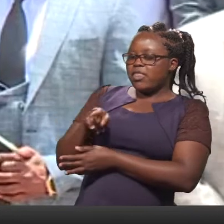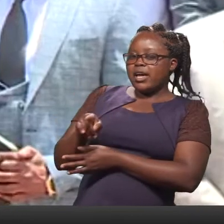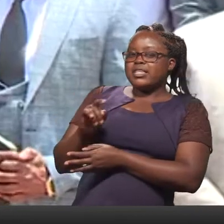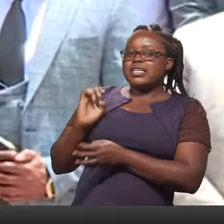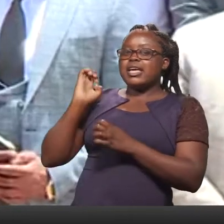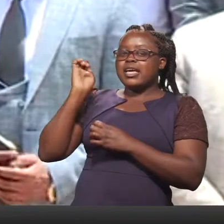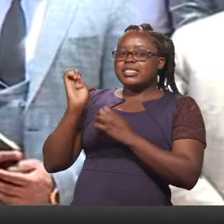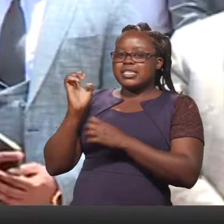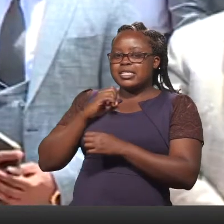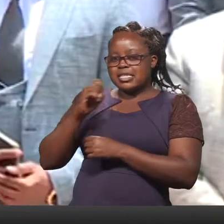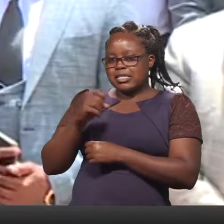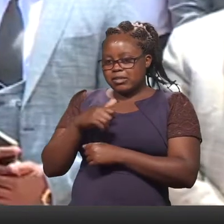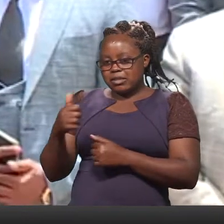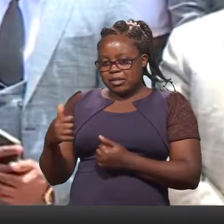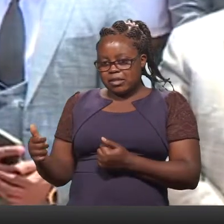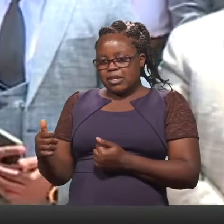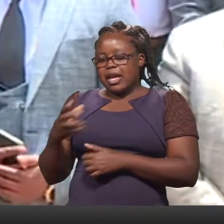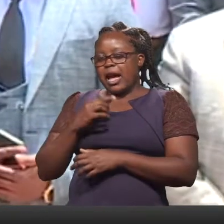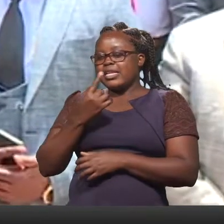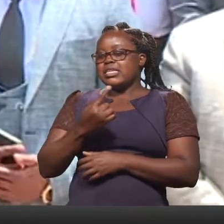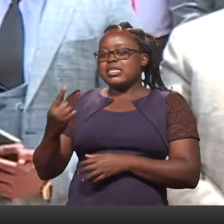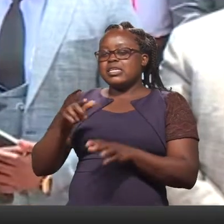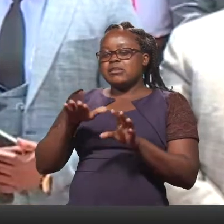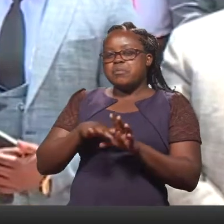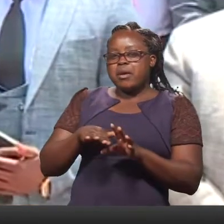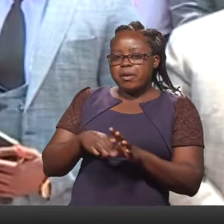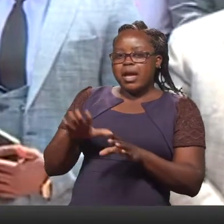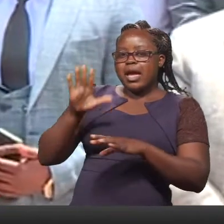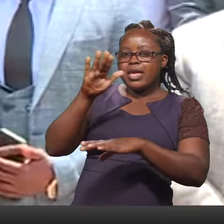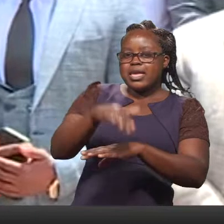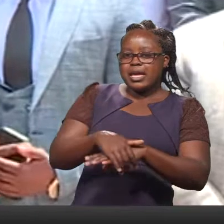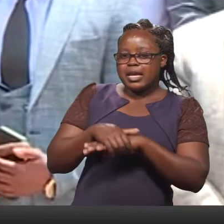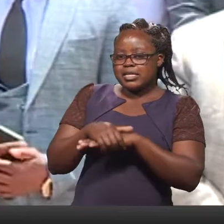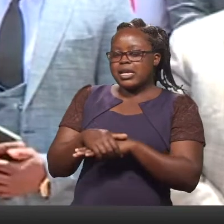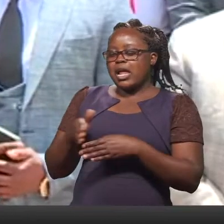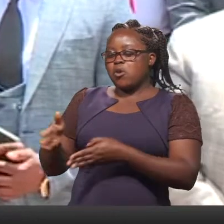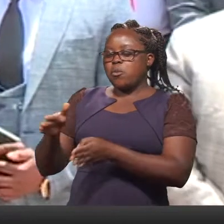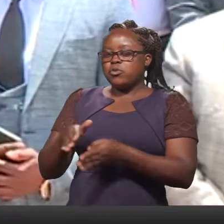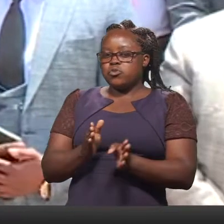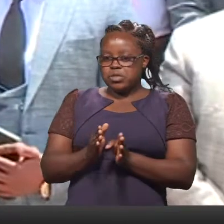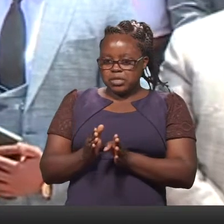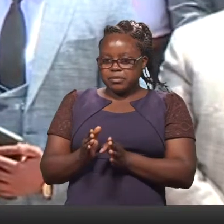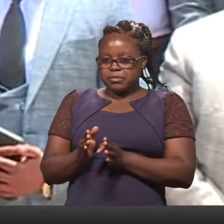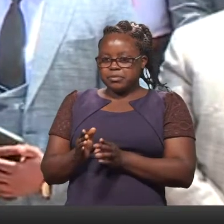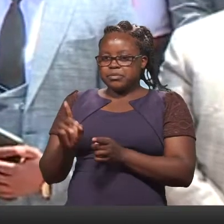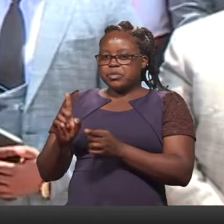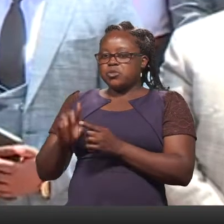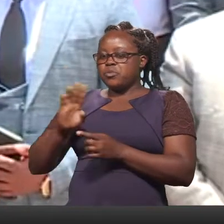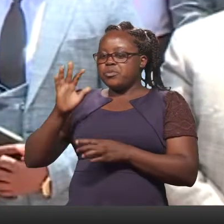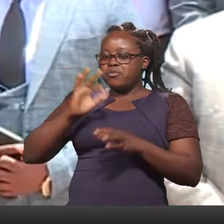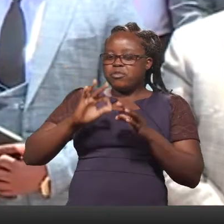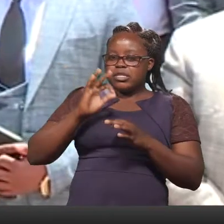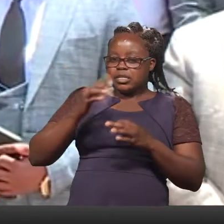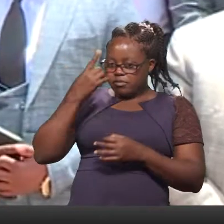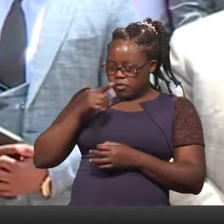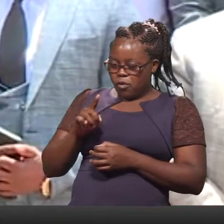that exercise is above board and every member gets an opportunity